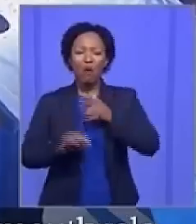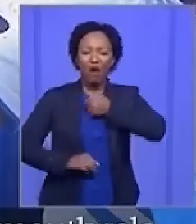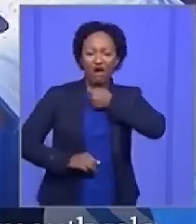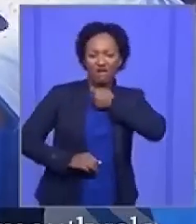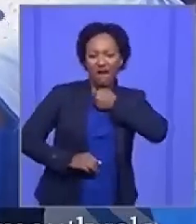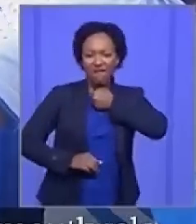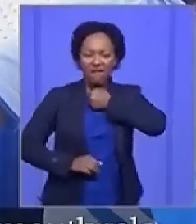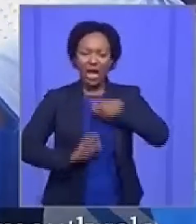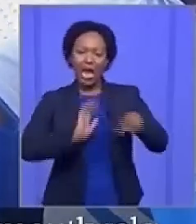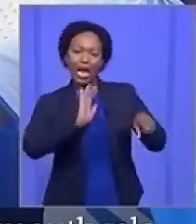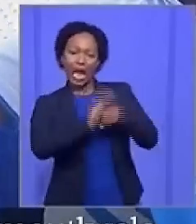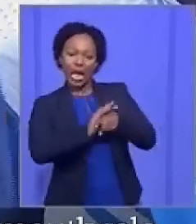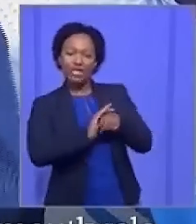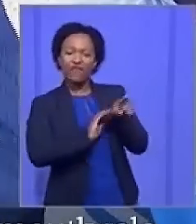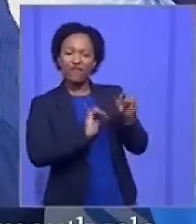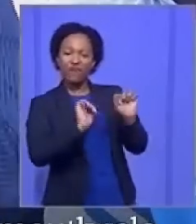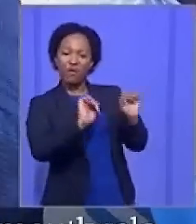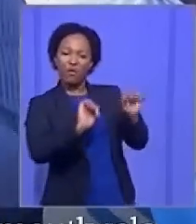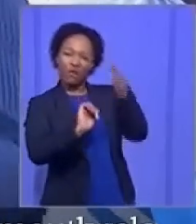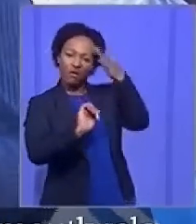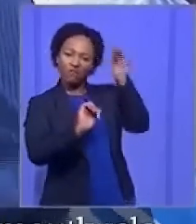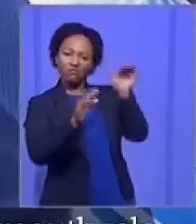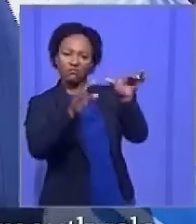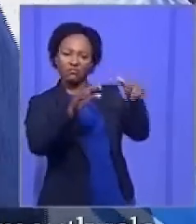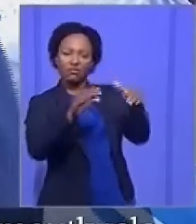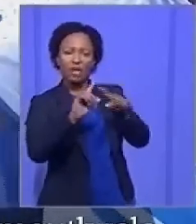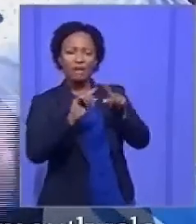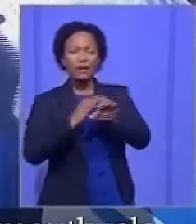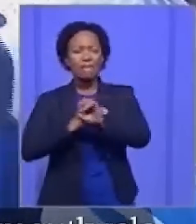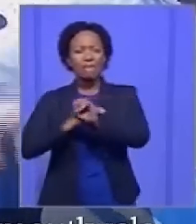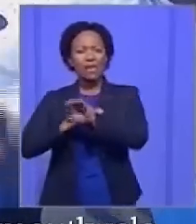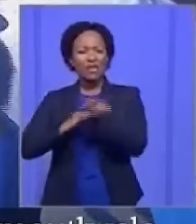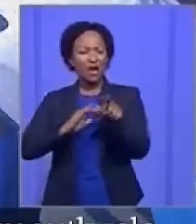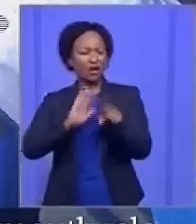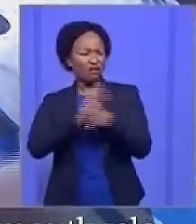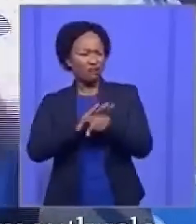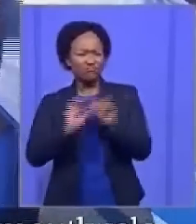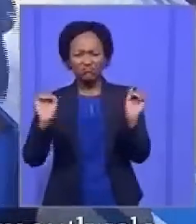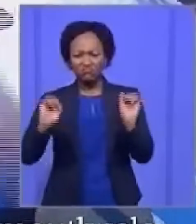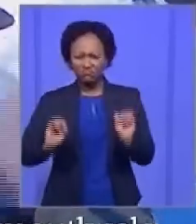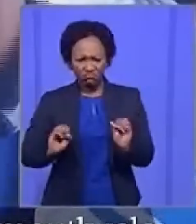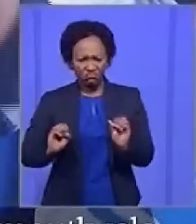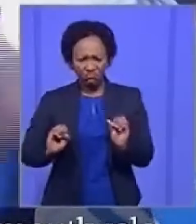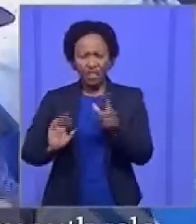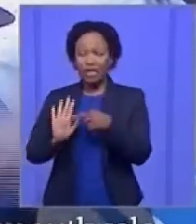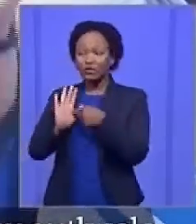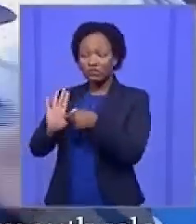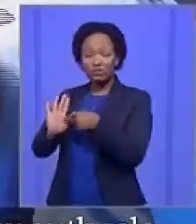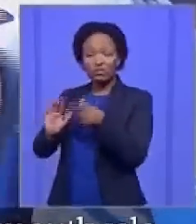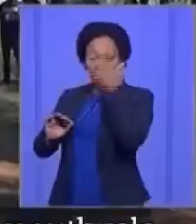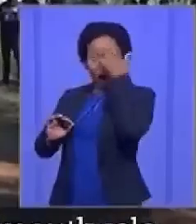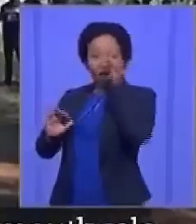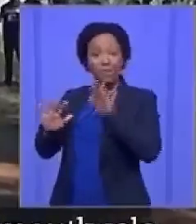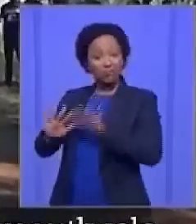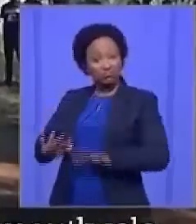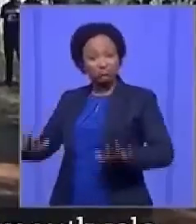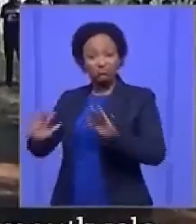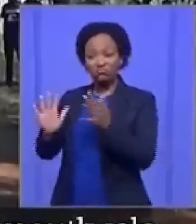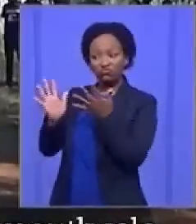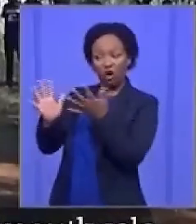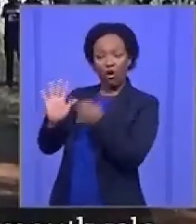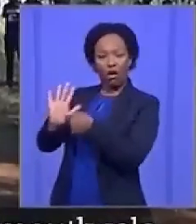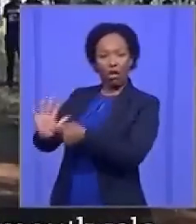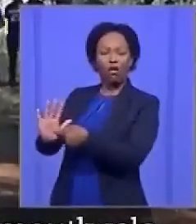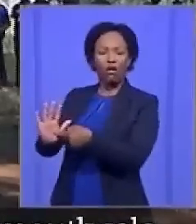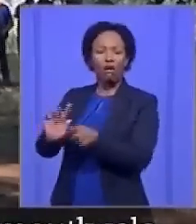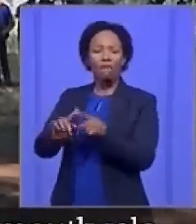his government. Goodness me, the media is not reporting negatively. They're showing South Africa what it looks like on the ground. And